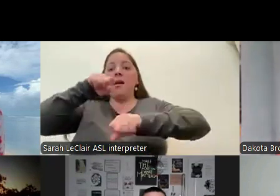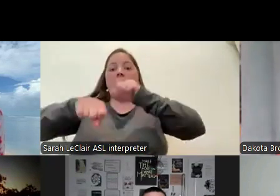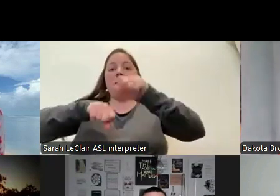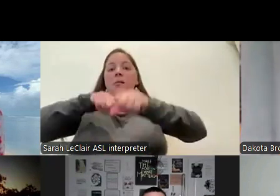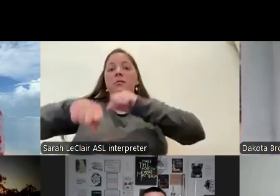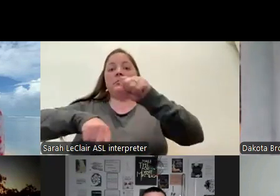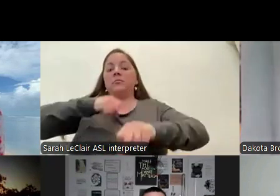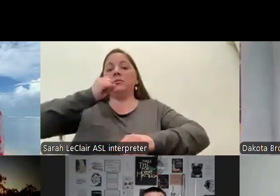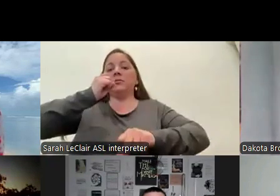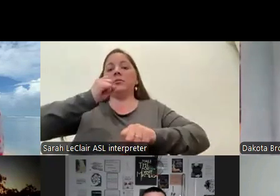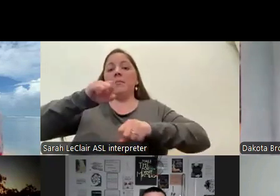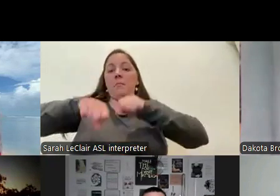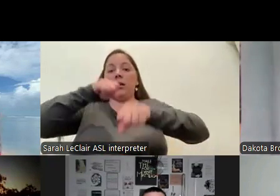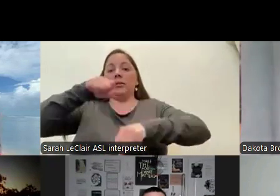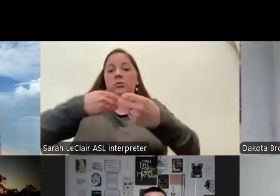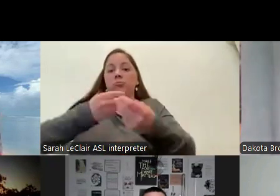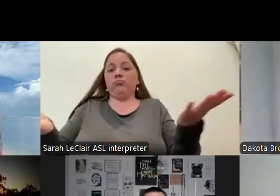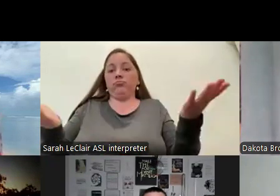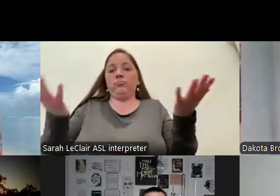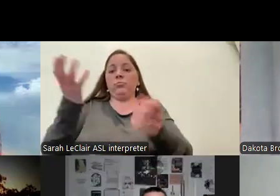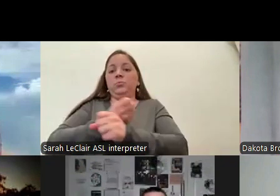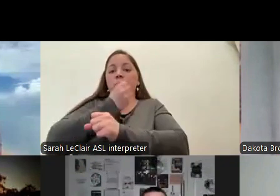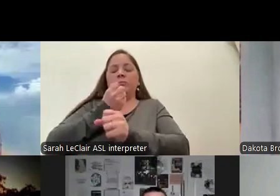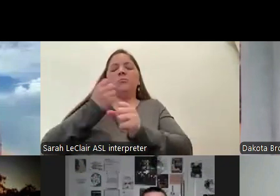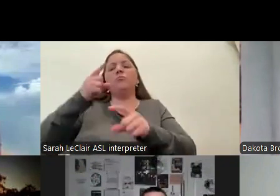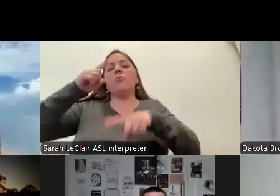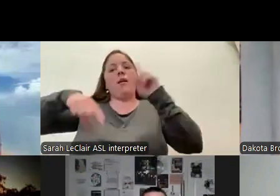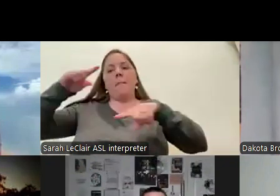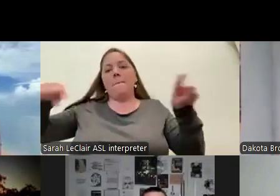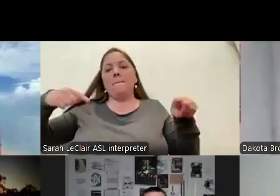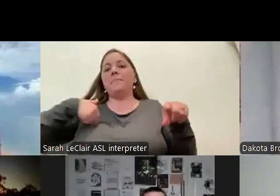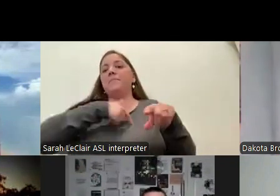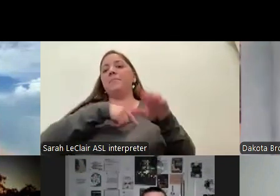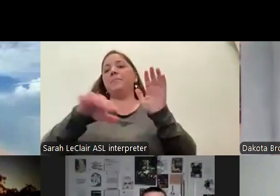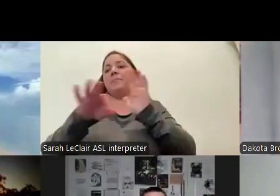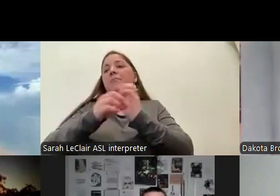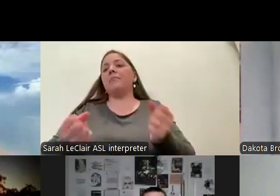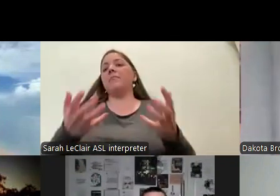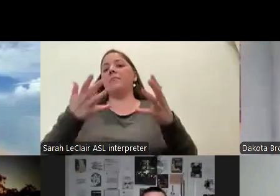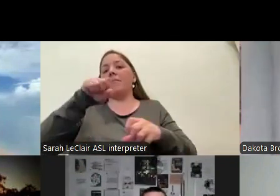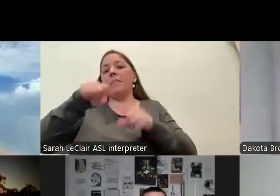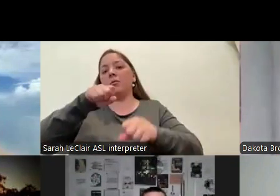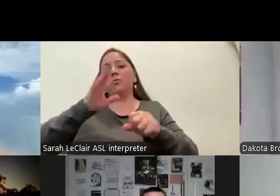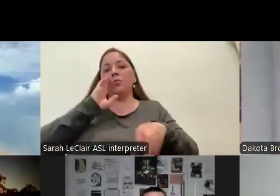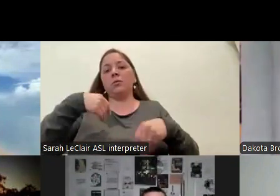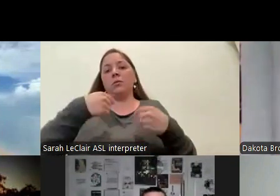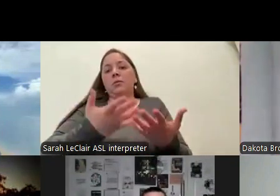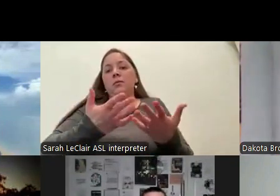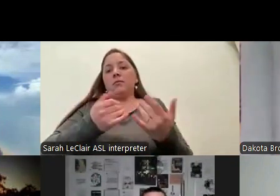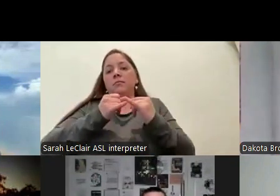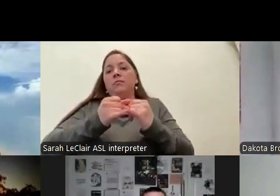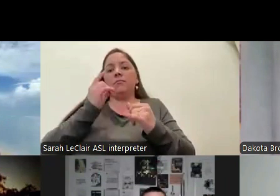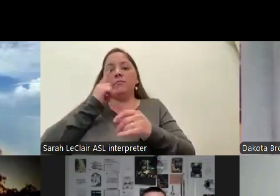random. We fundraised the previous year to select how many bikes we are going to award for the next